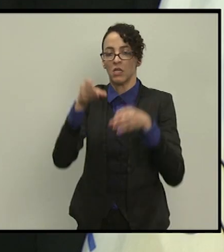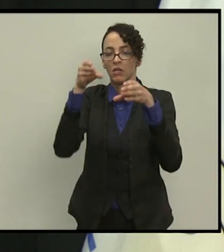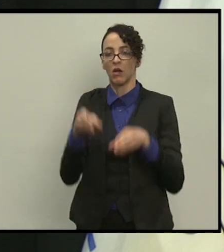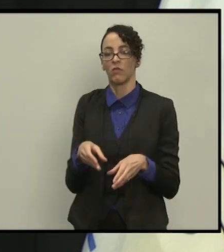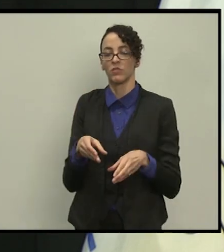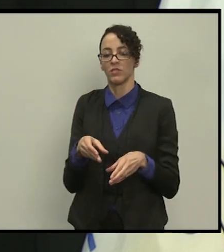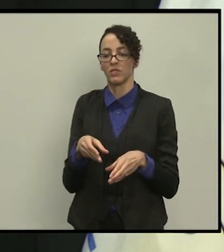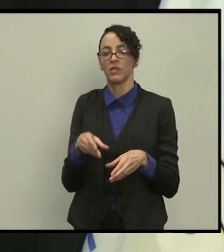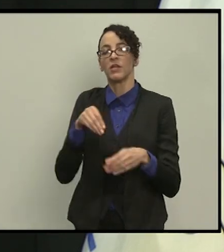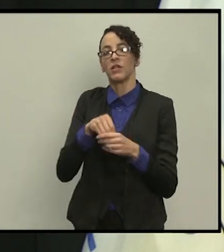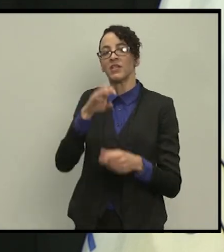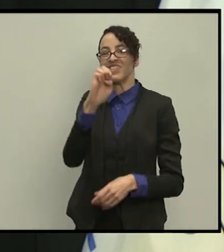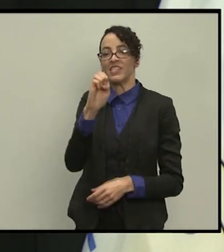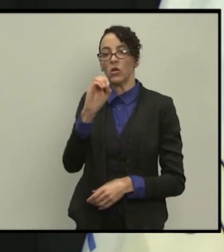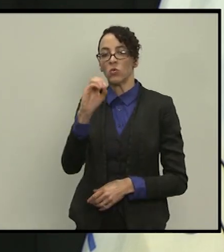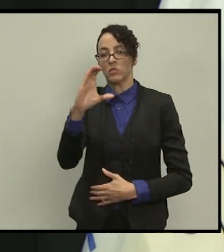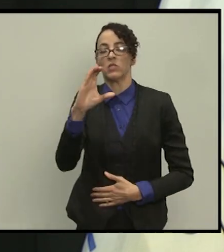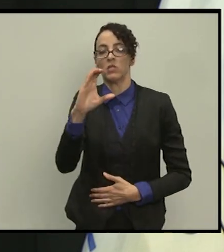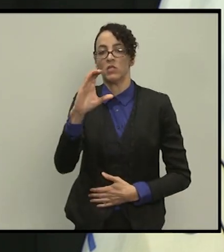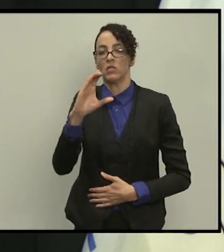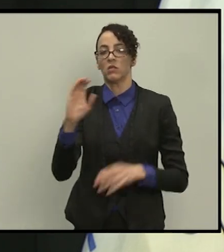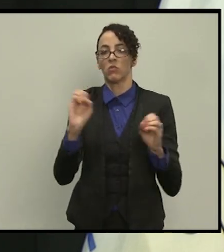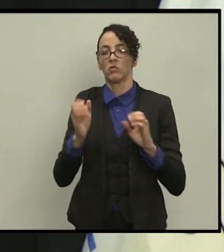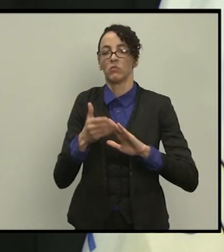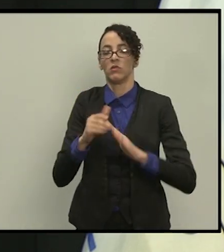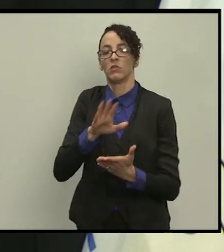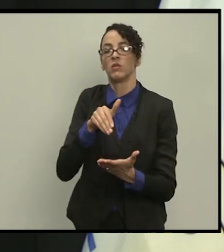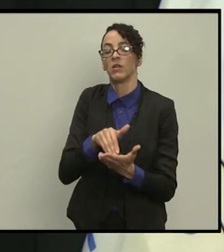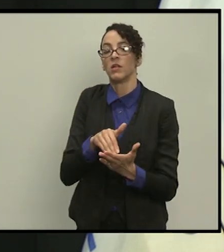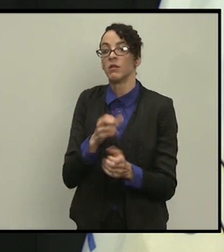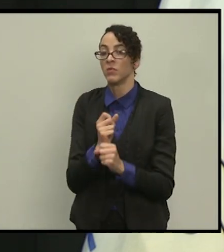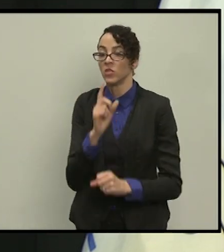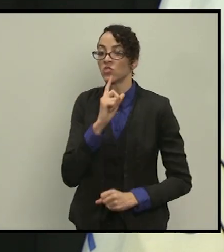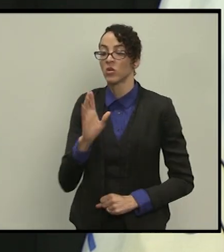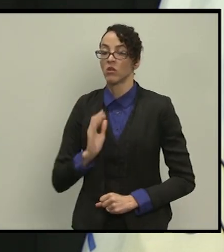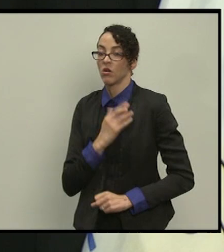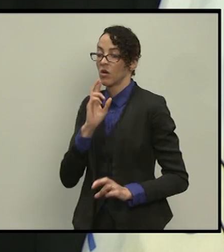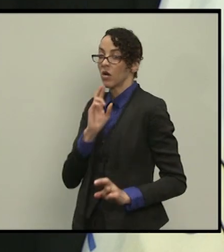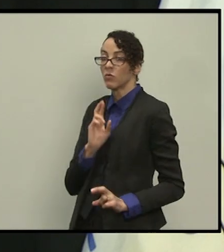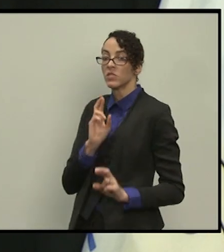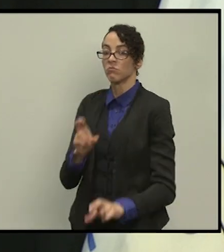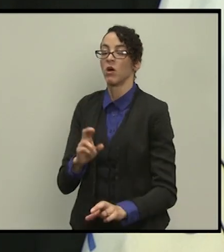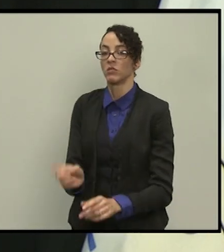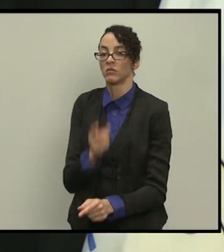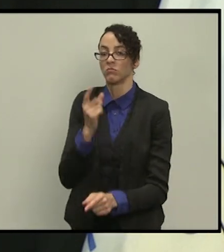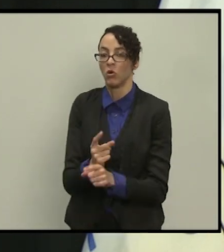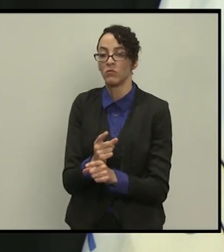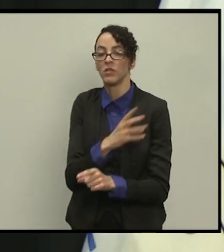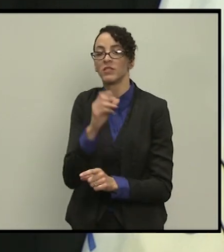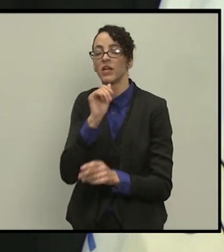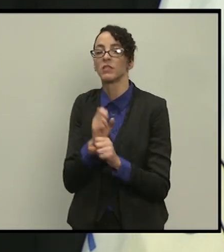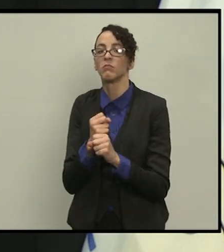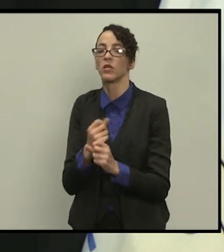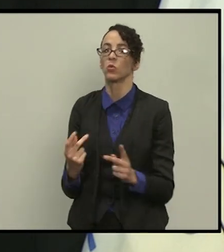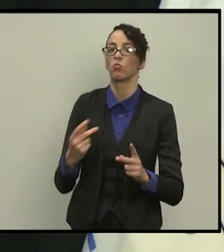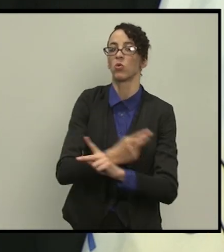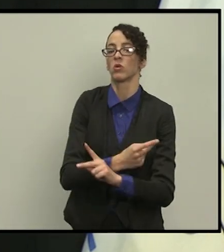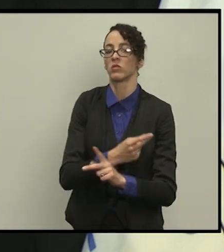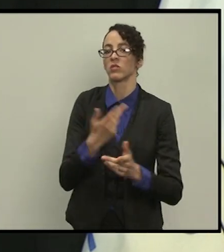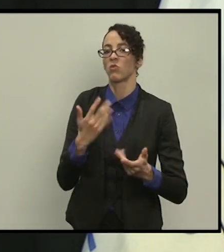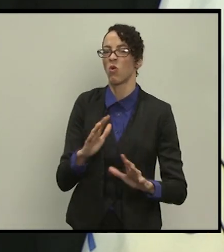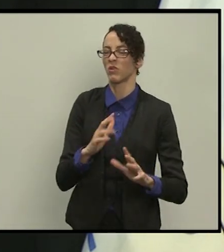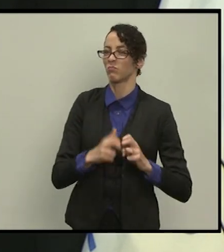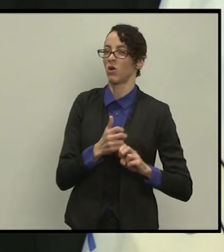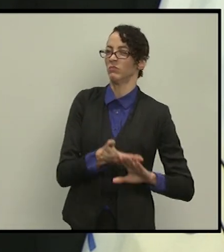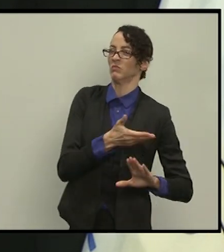disaster response is intersectional and doesn't exacerbate pre-existing structural issues. At the Human Rights